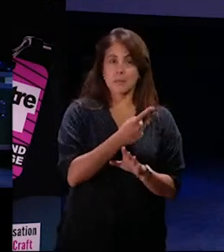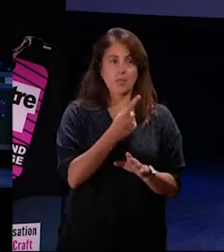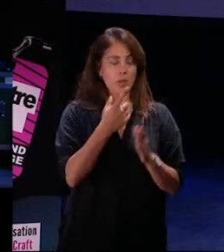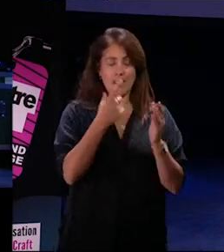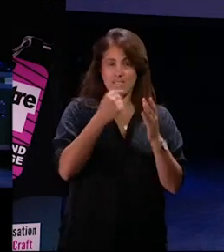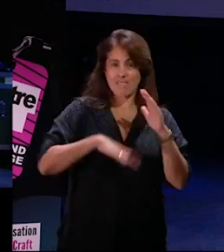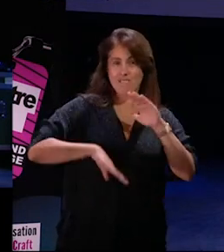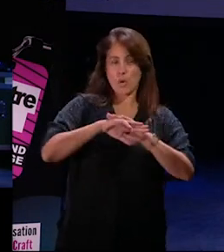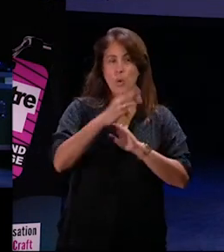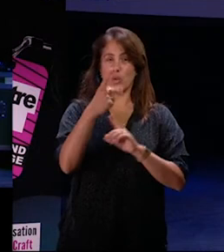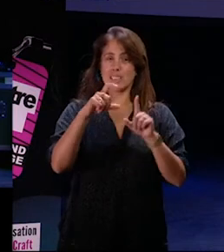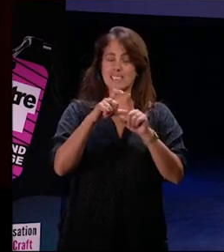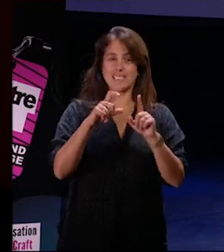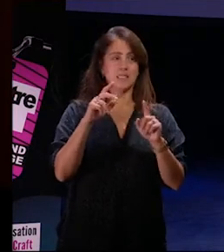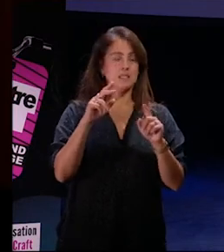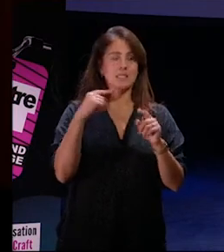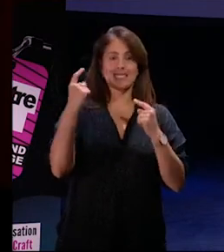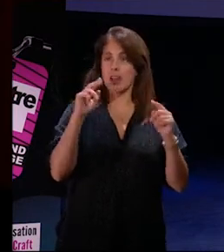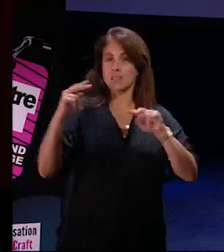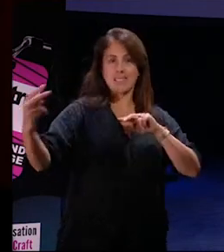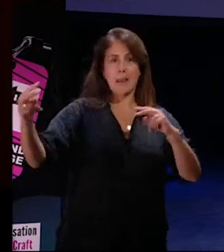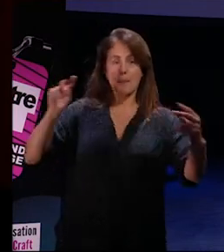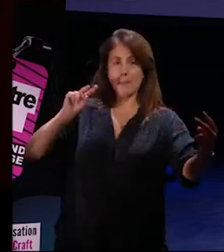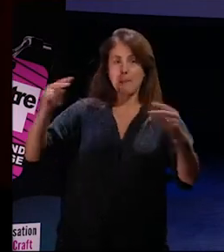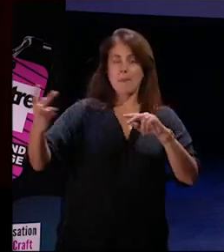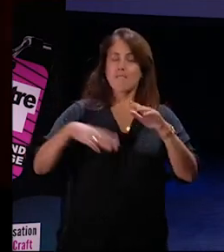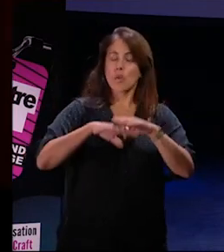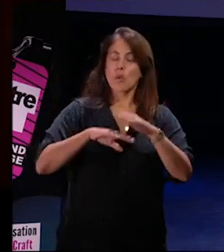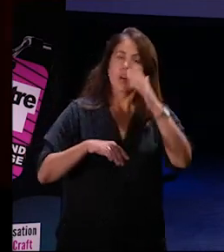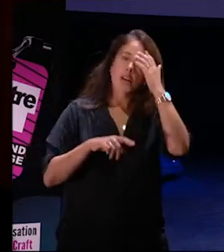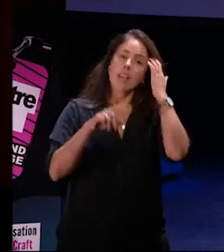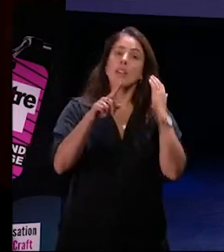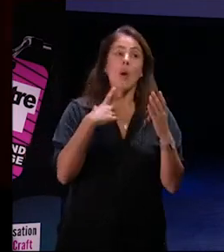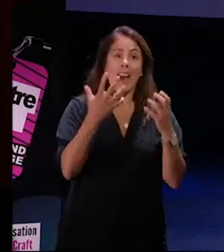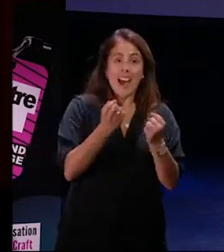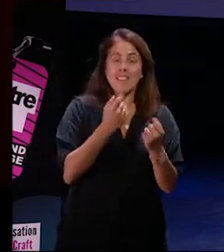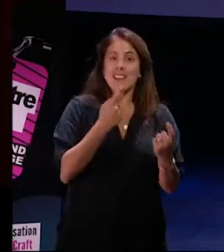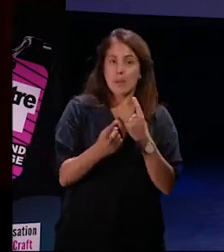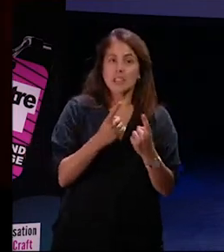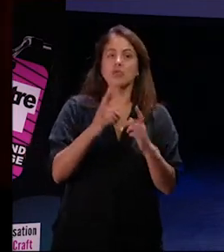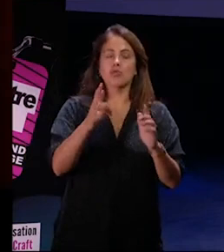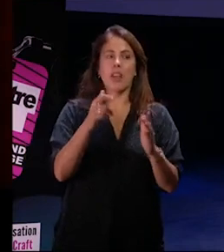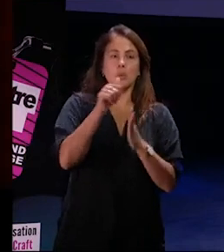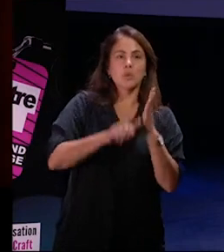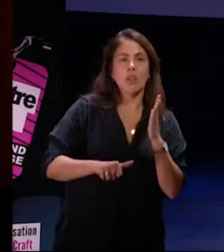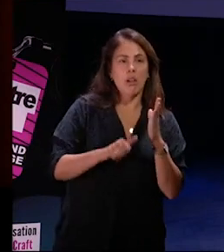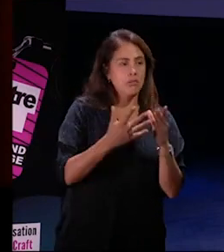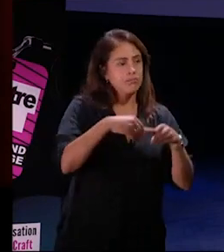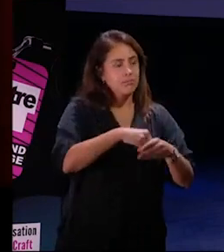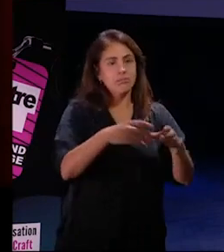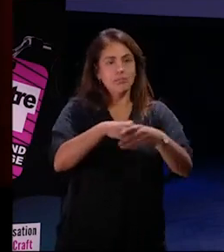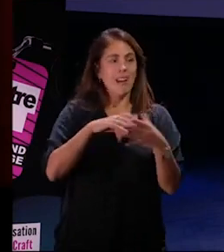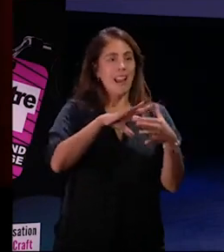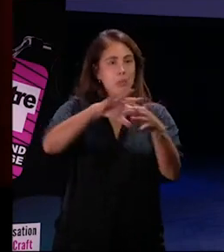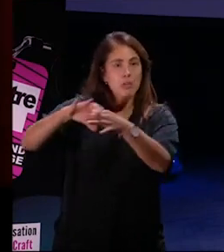3D soundscapes of a show. But once you've got that content, you then collaborate. And the great thing about this technology is the fact that you